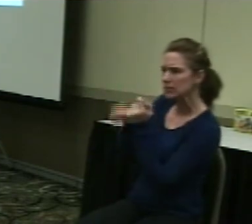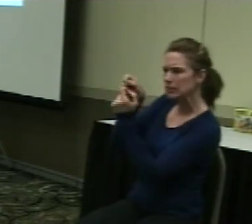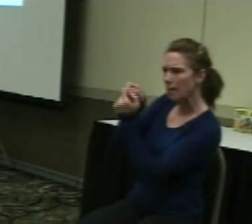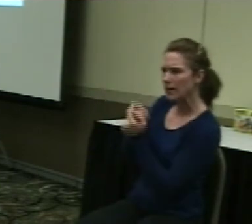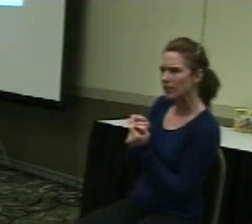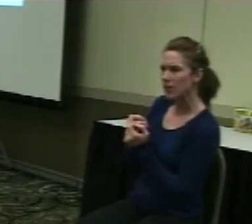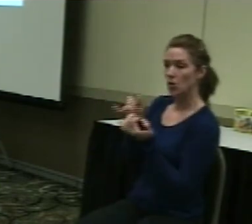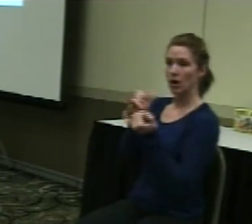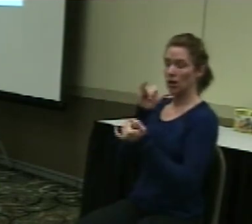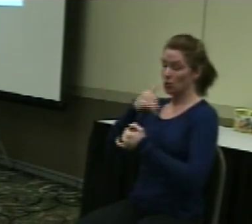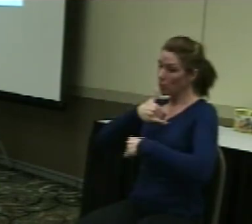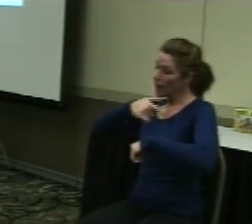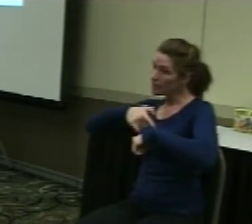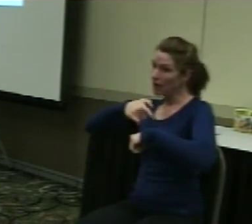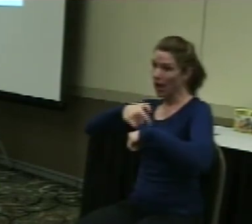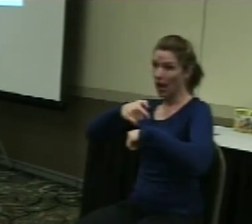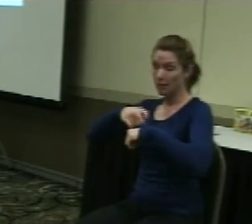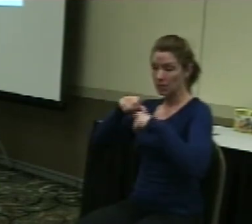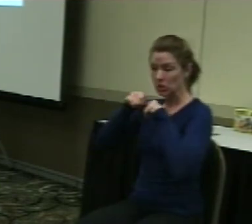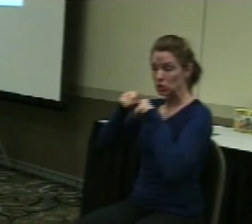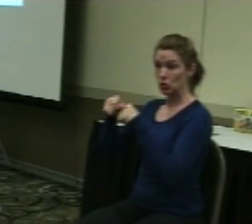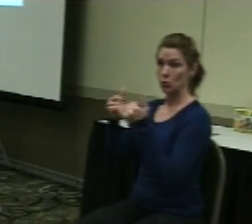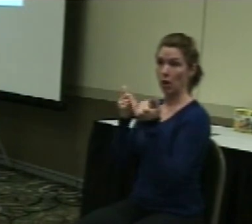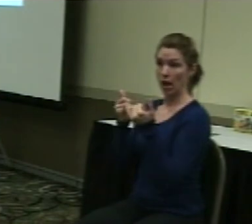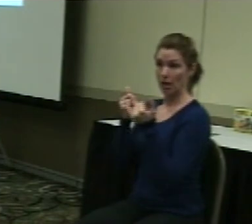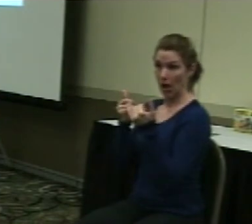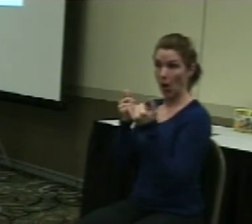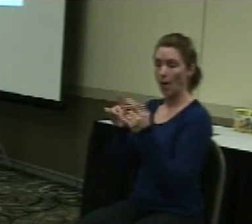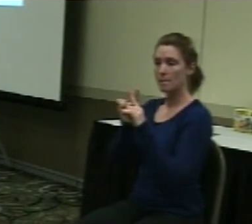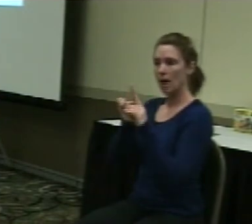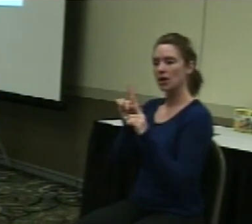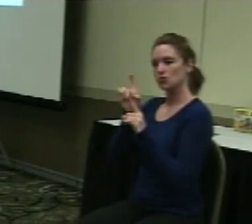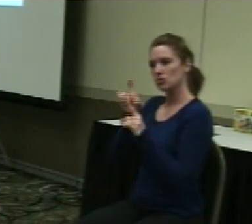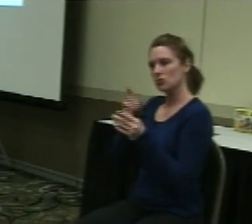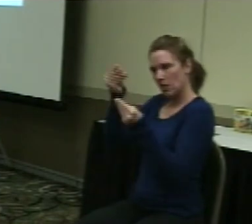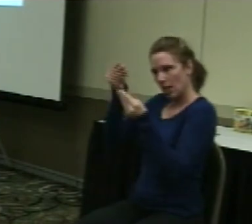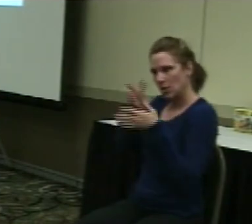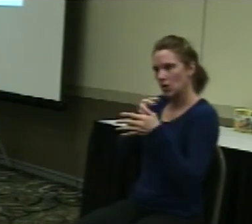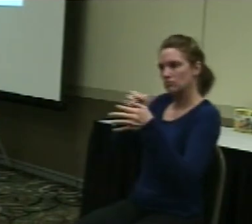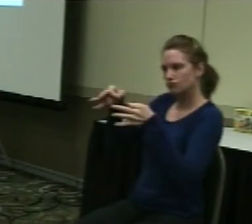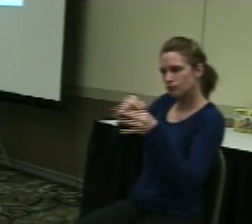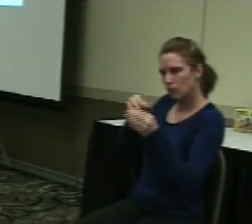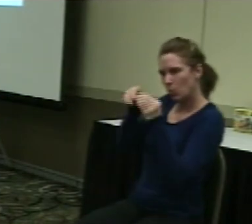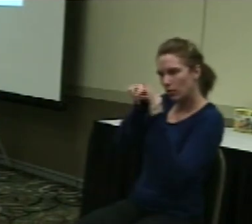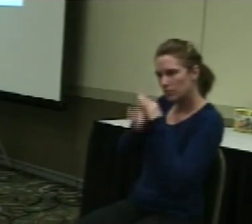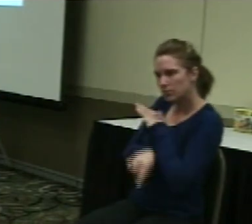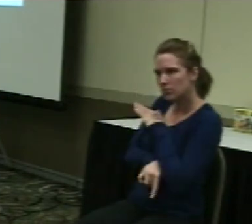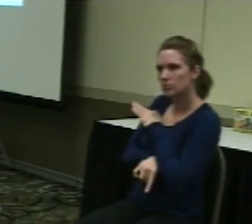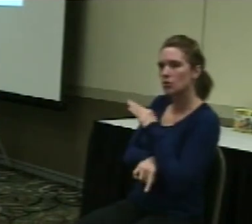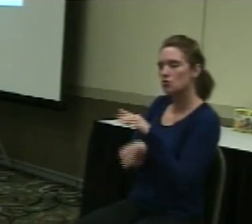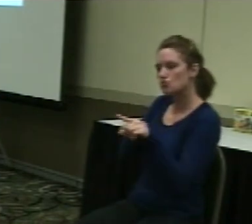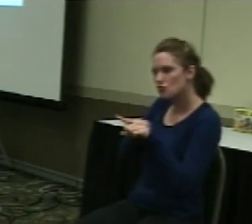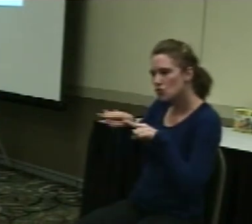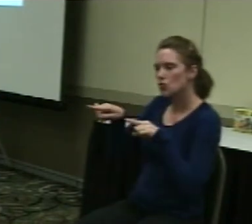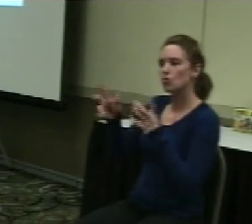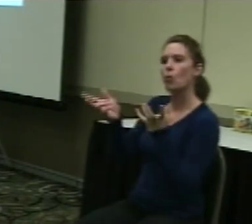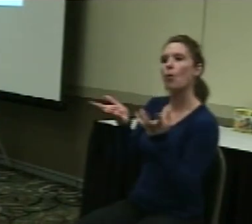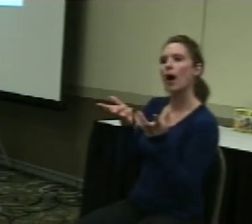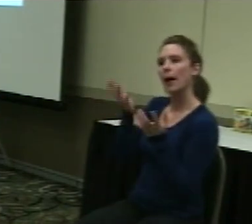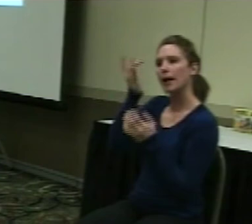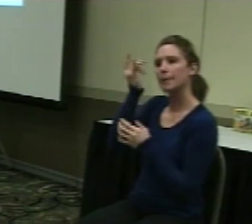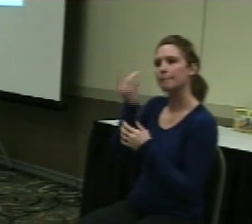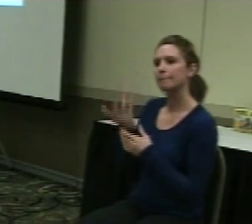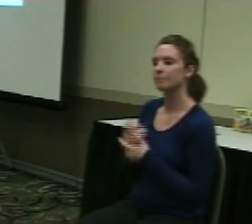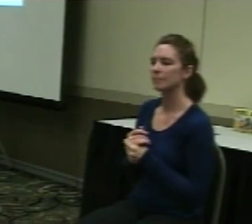right now I don't have time to continue until you give me, because it really won't, there's no logic to what's being